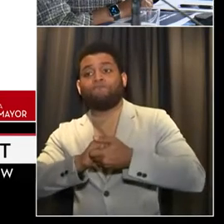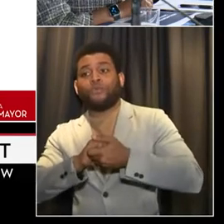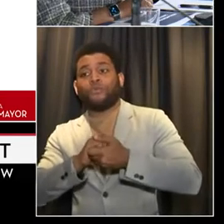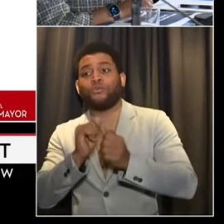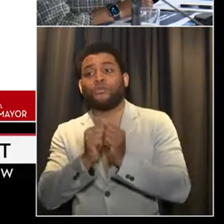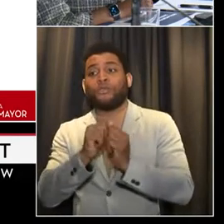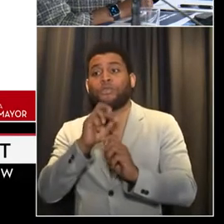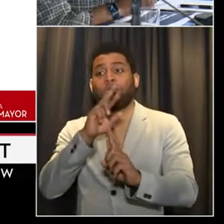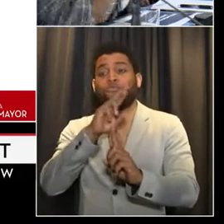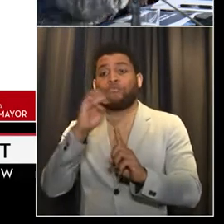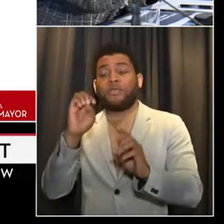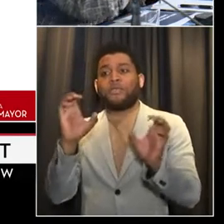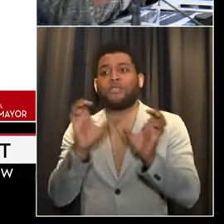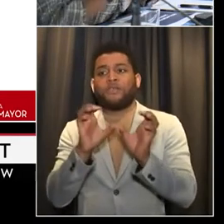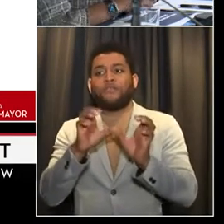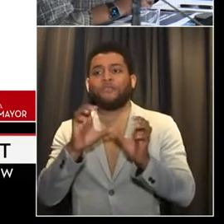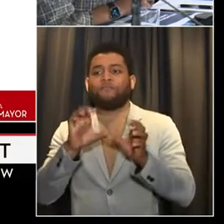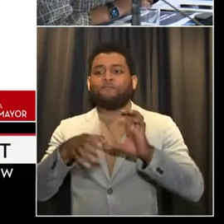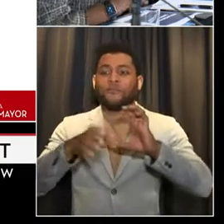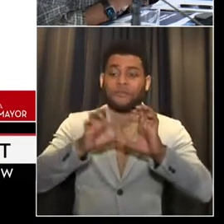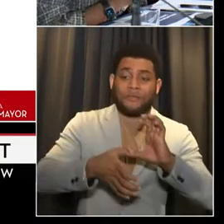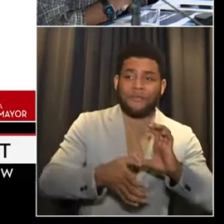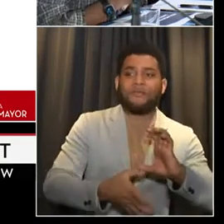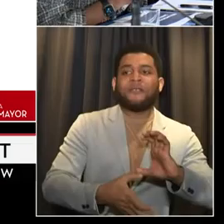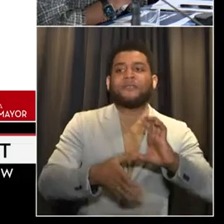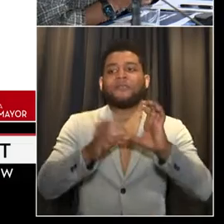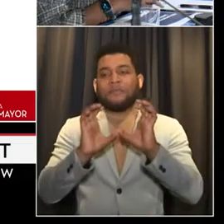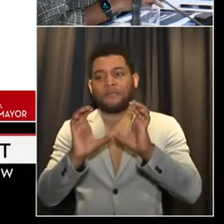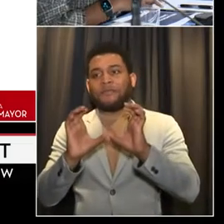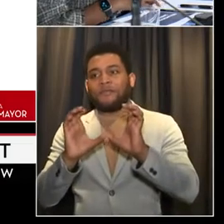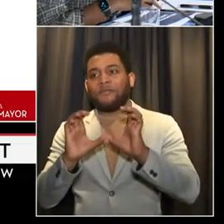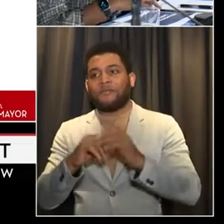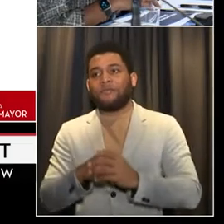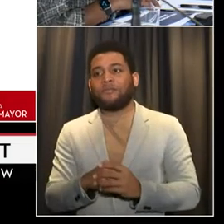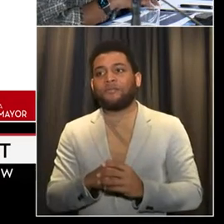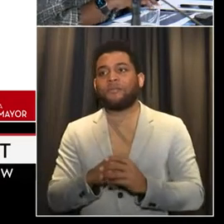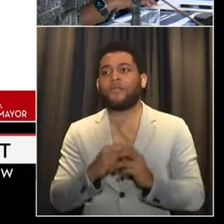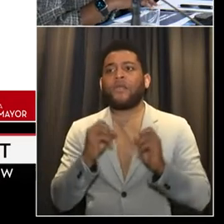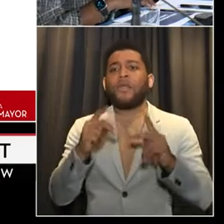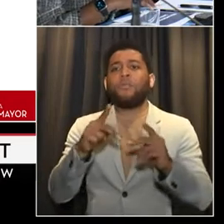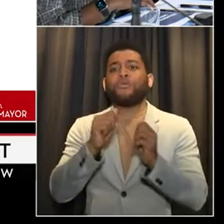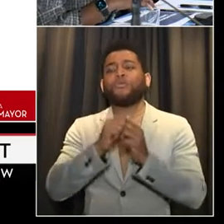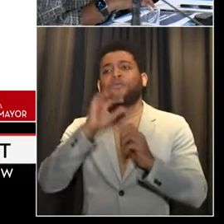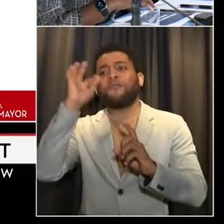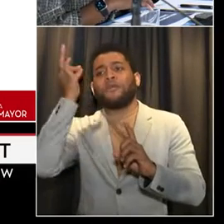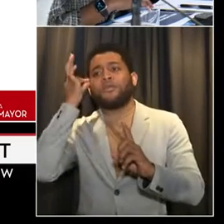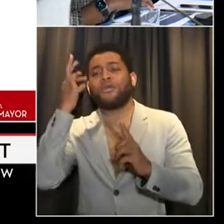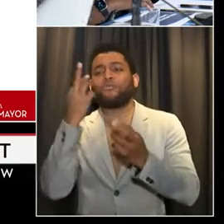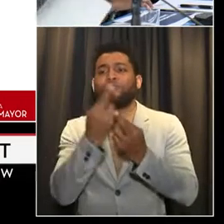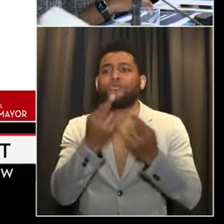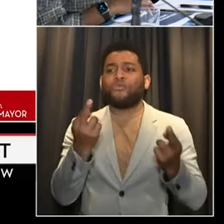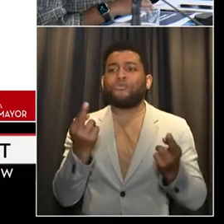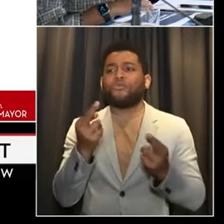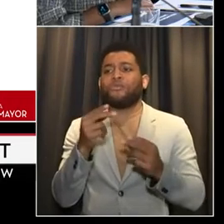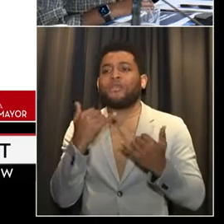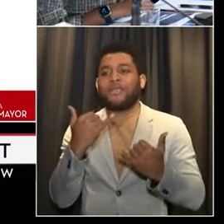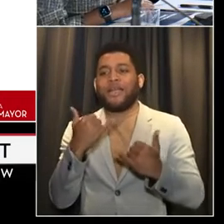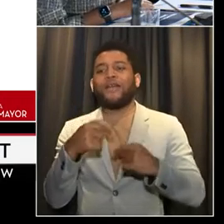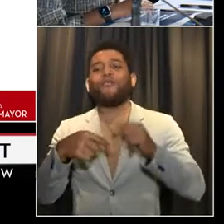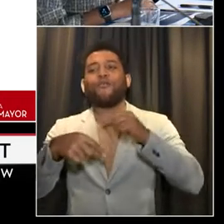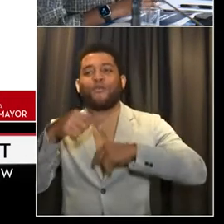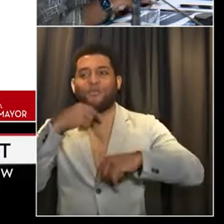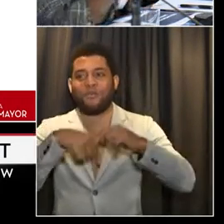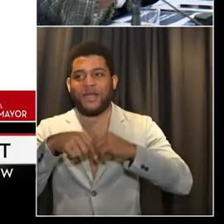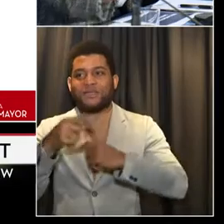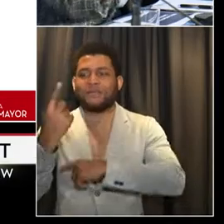for us is it's allowed us access to these federal resources, which they will now date back to the date of the loss